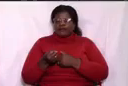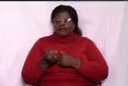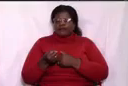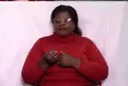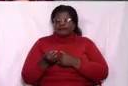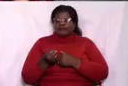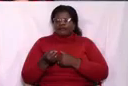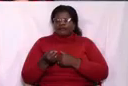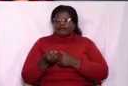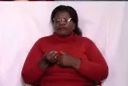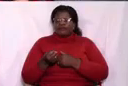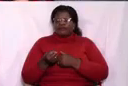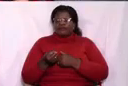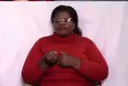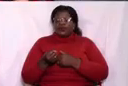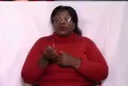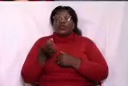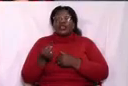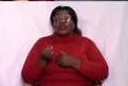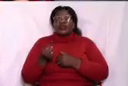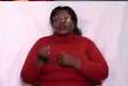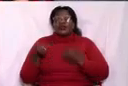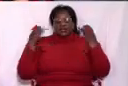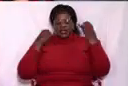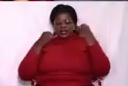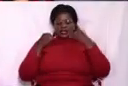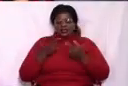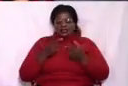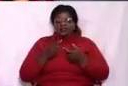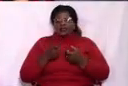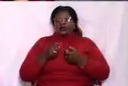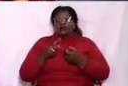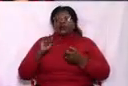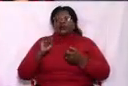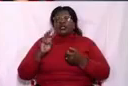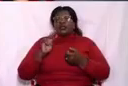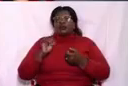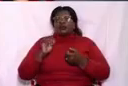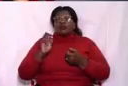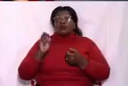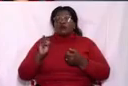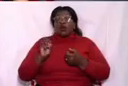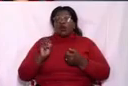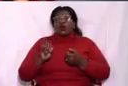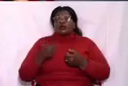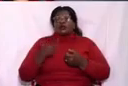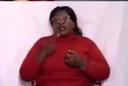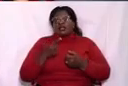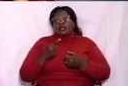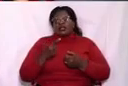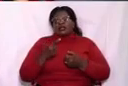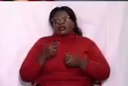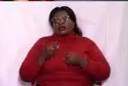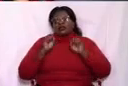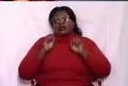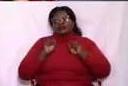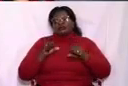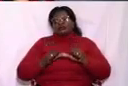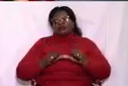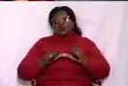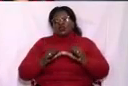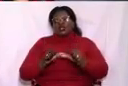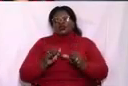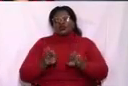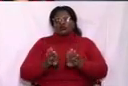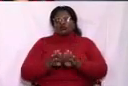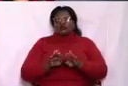okay, you have a comment there from Timothy. She's just telling you to keep on shining. So now, before we take a